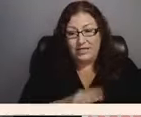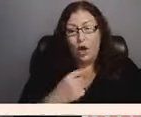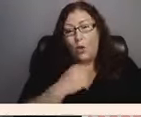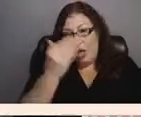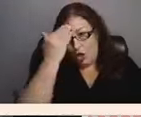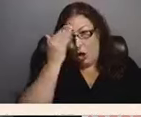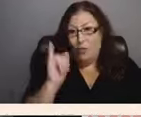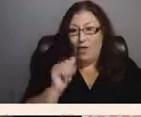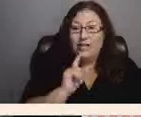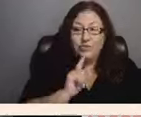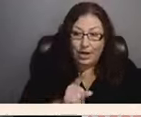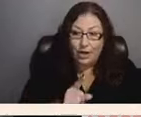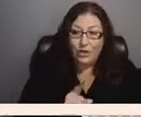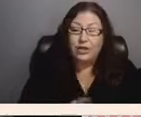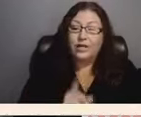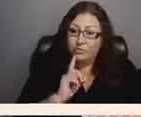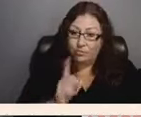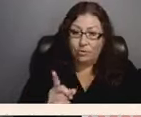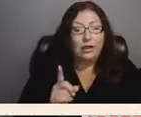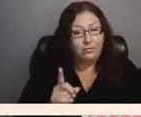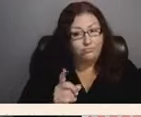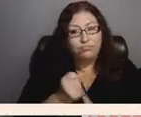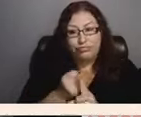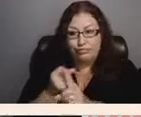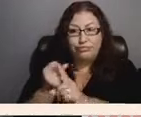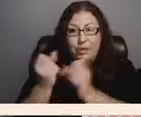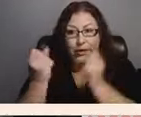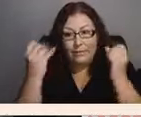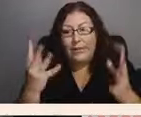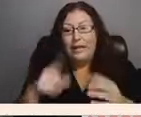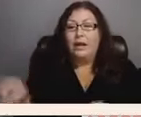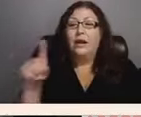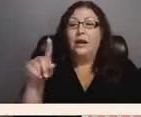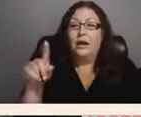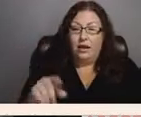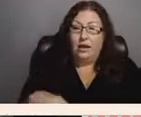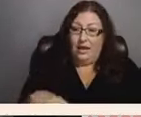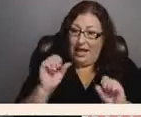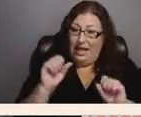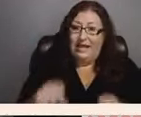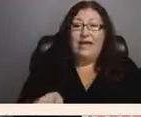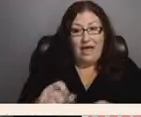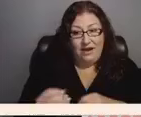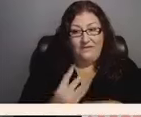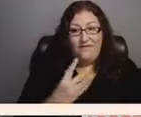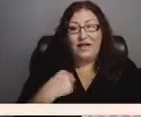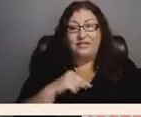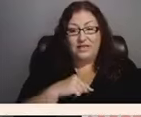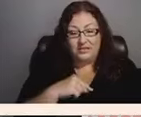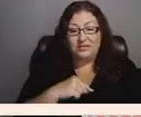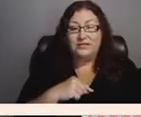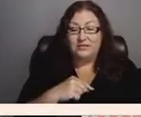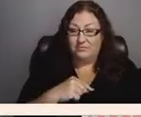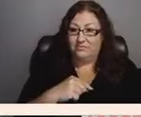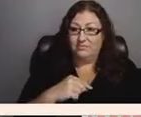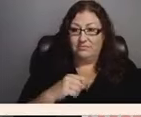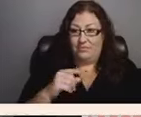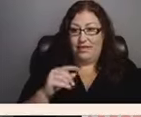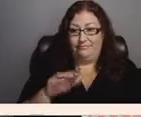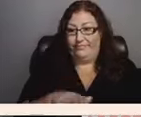a real phenomena. It actually can, if we're not careful, take years off of our lives.